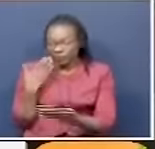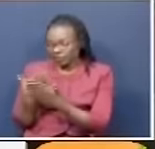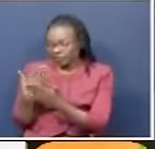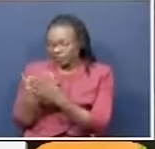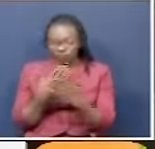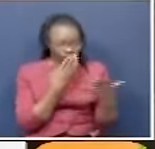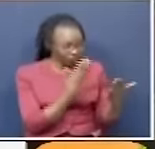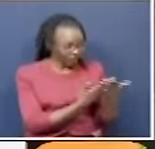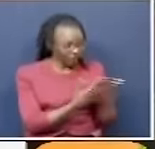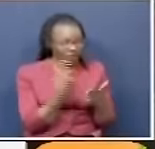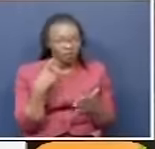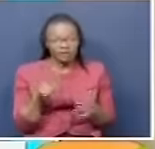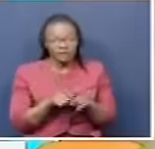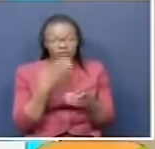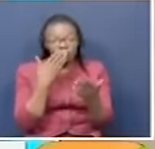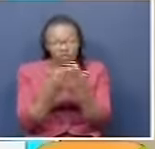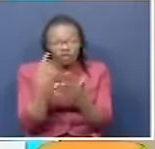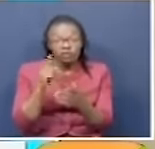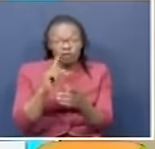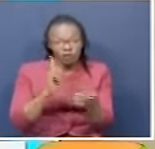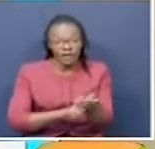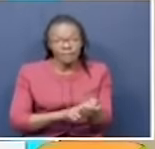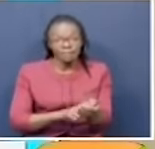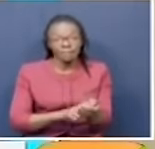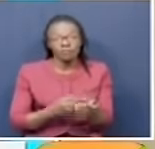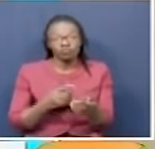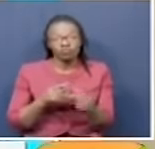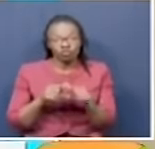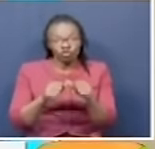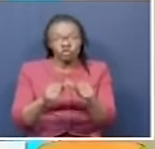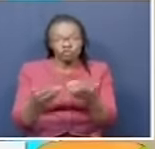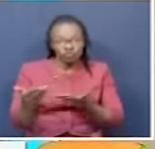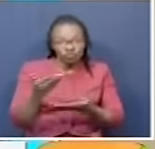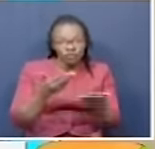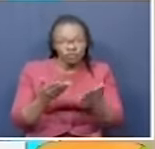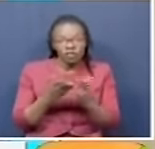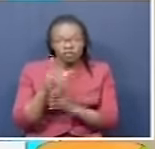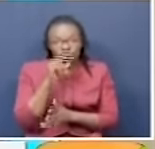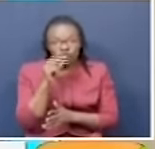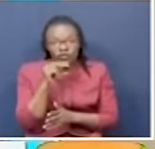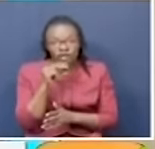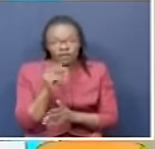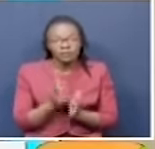week. And thank you for your feedback. I'm Hussein Mohammed. Keep the conversation going on Twitter. The hashtag is